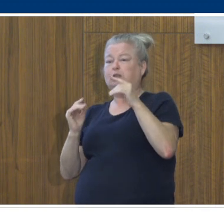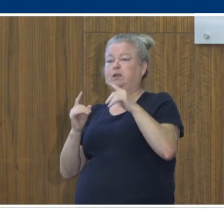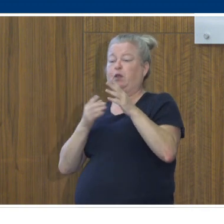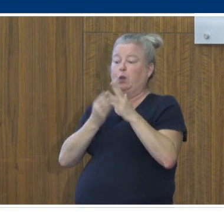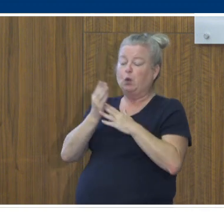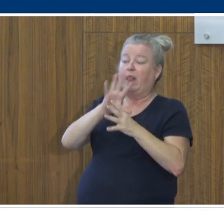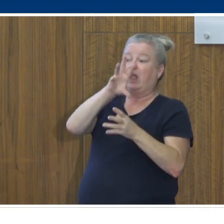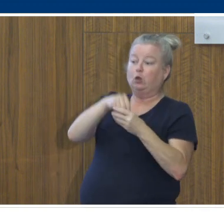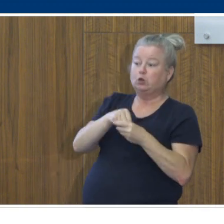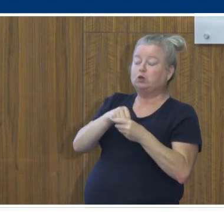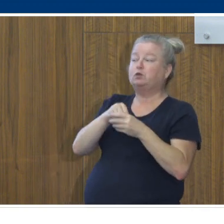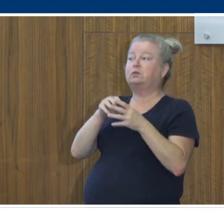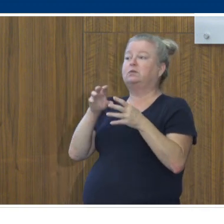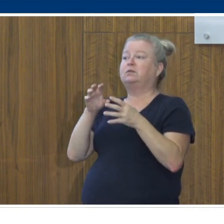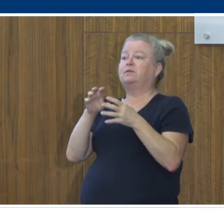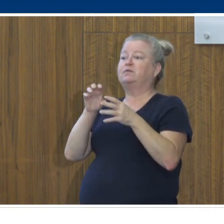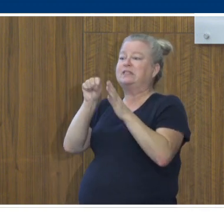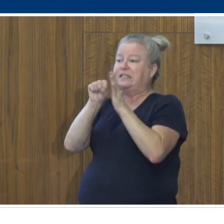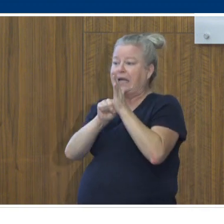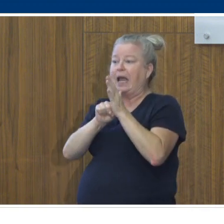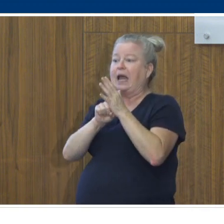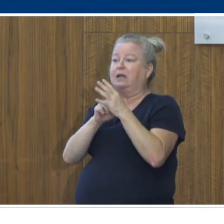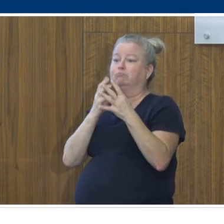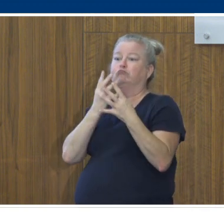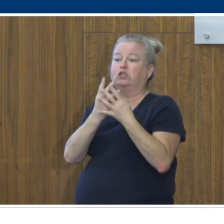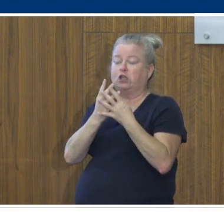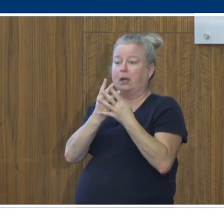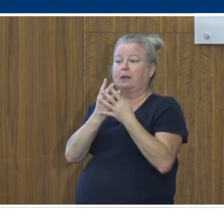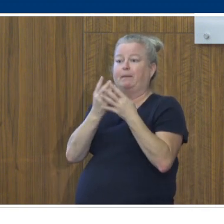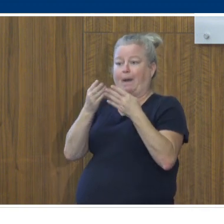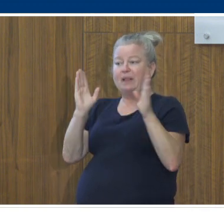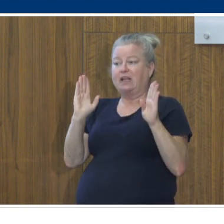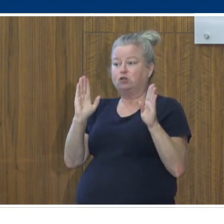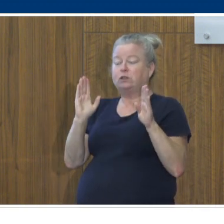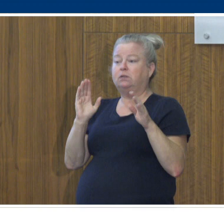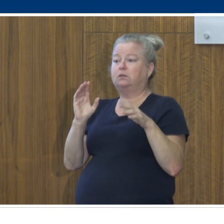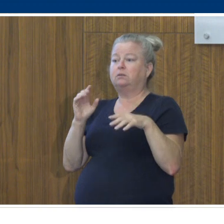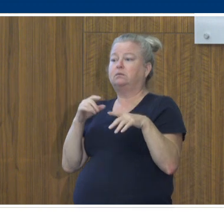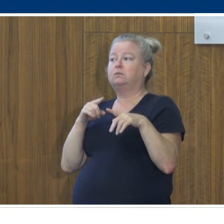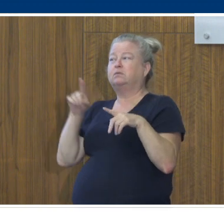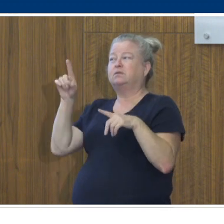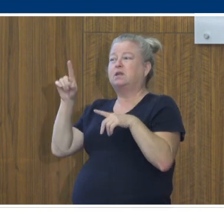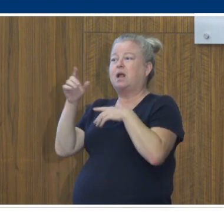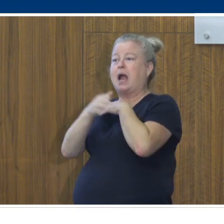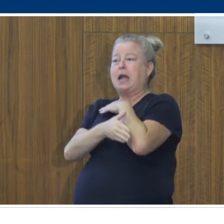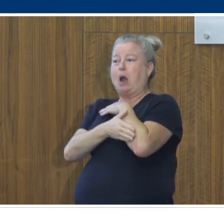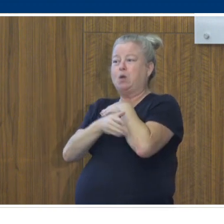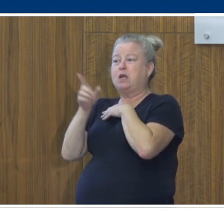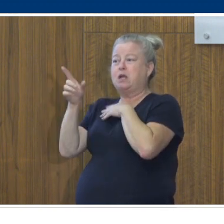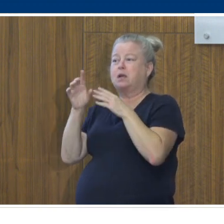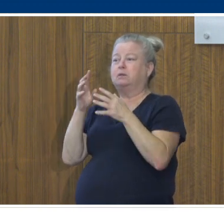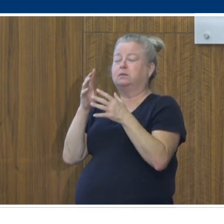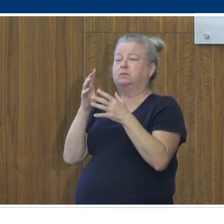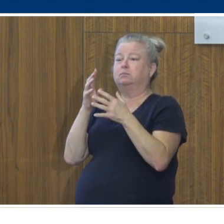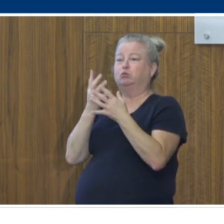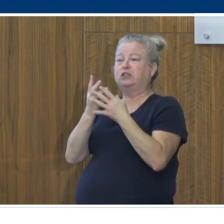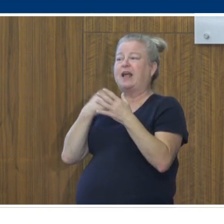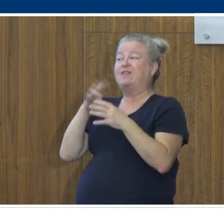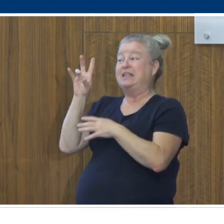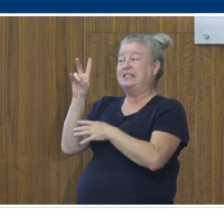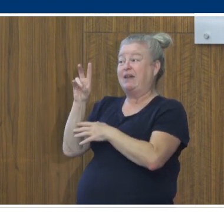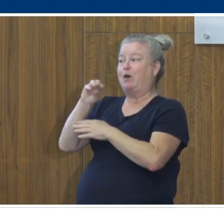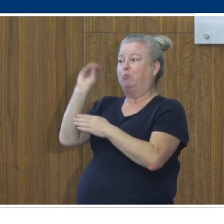population. For example, the state prison in Ptolemy County would have over 7% of that